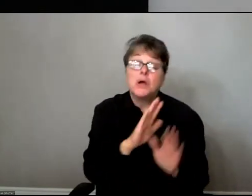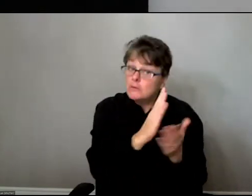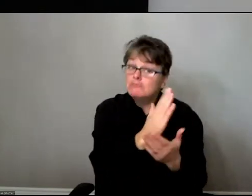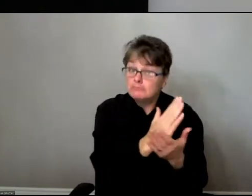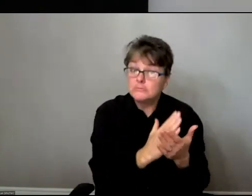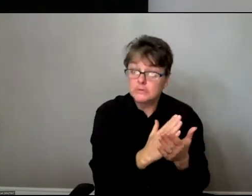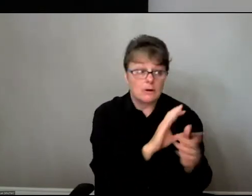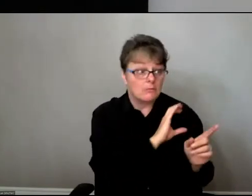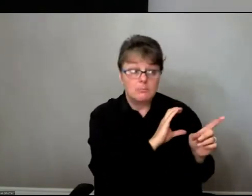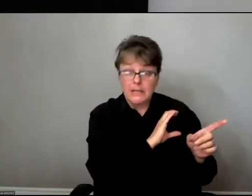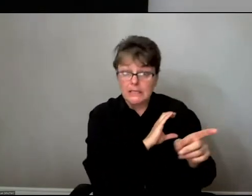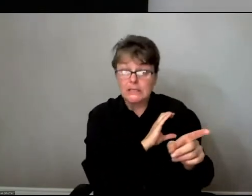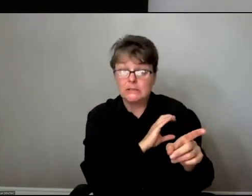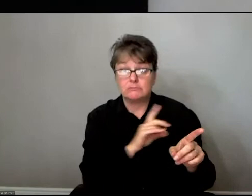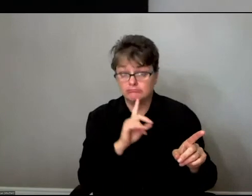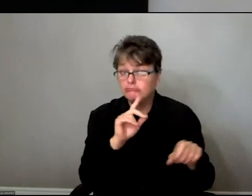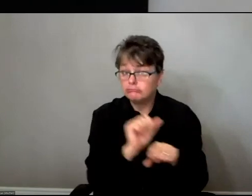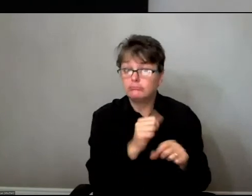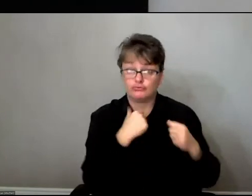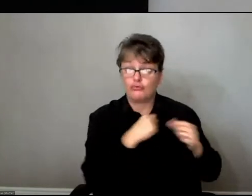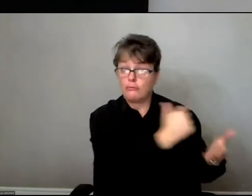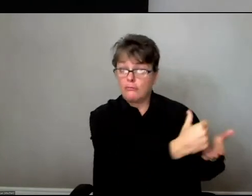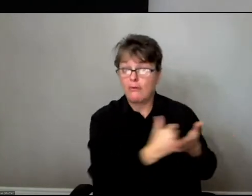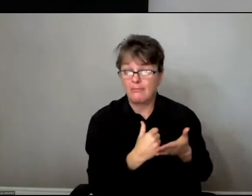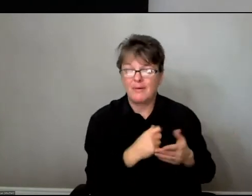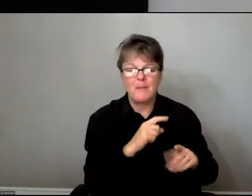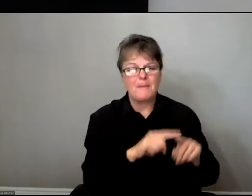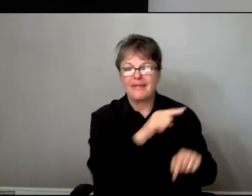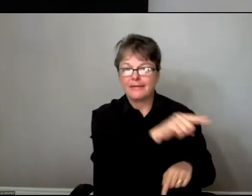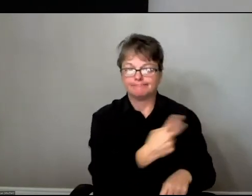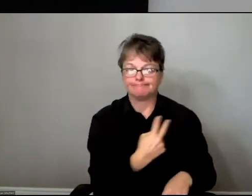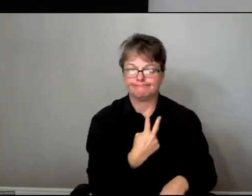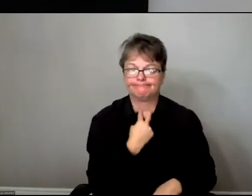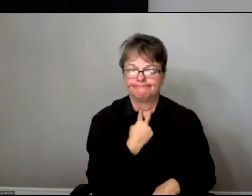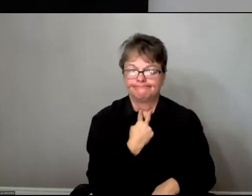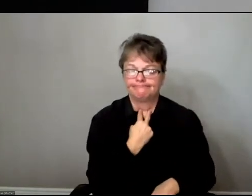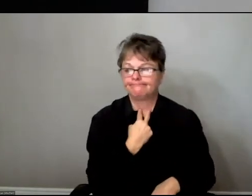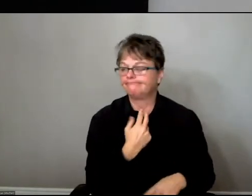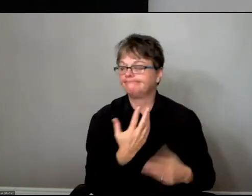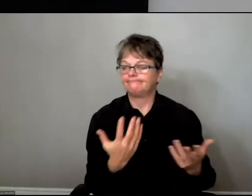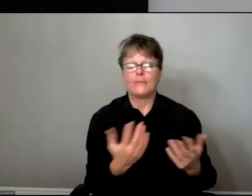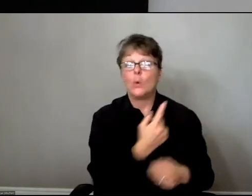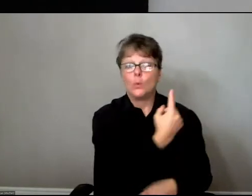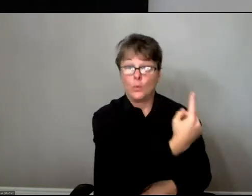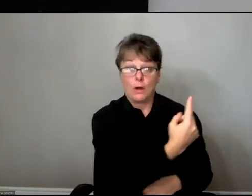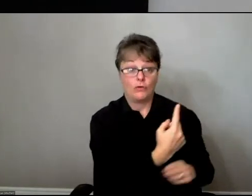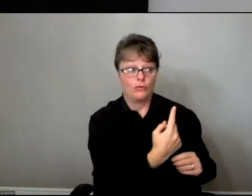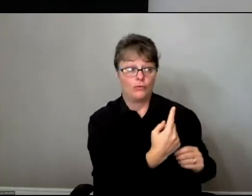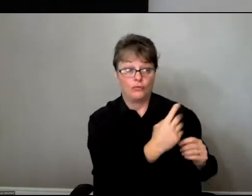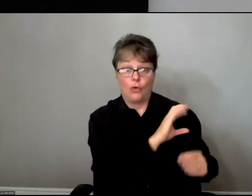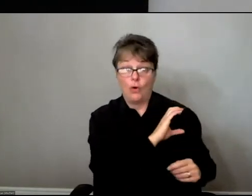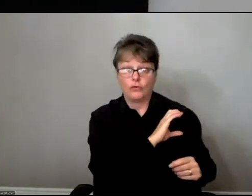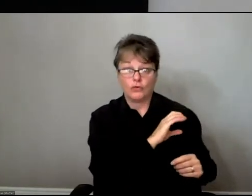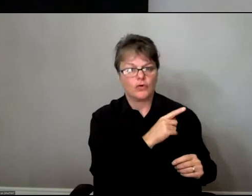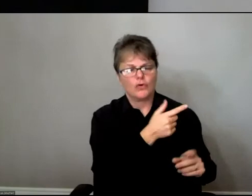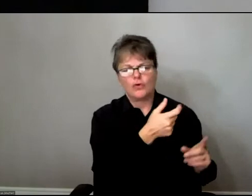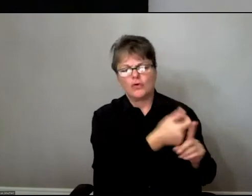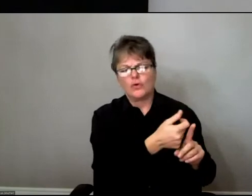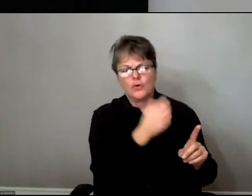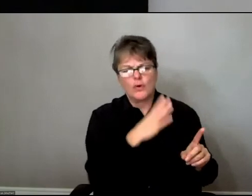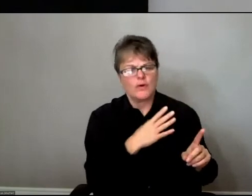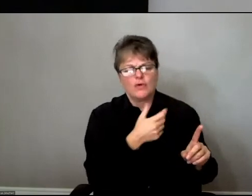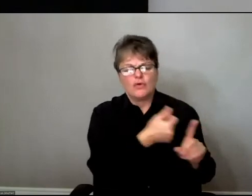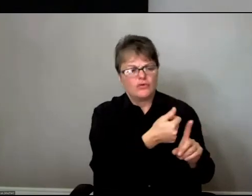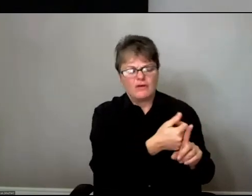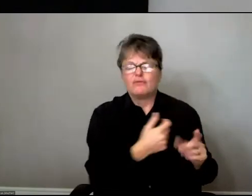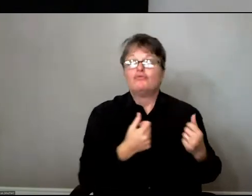us in some ways, but their hands were tied. One such police officer who took it beyond her duties, but within the